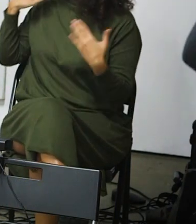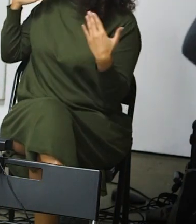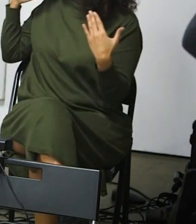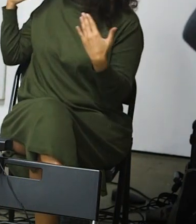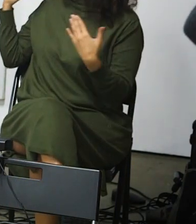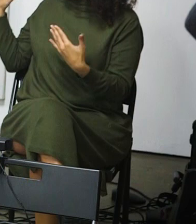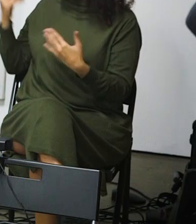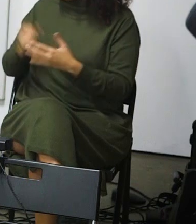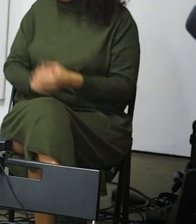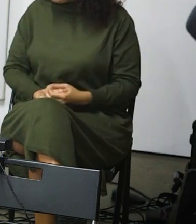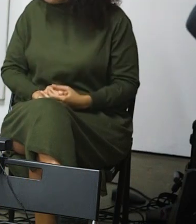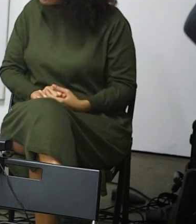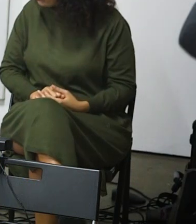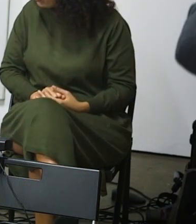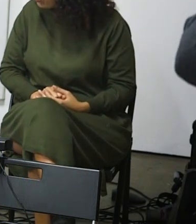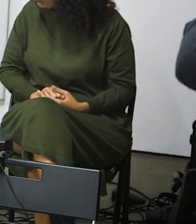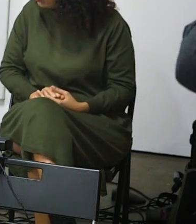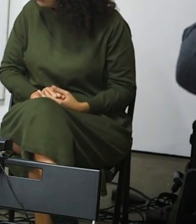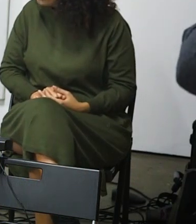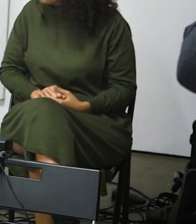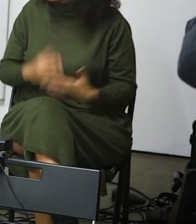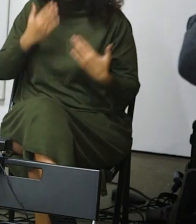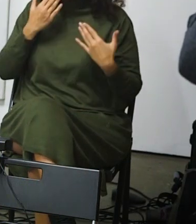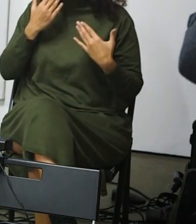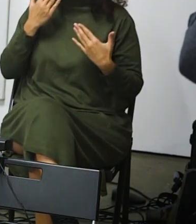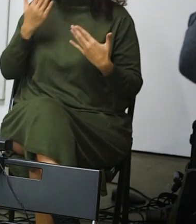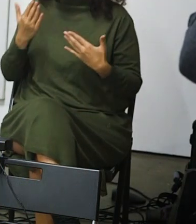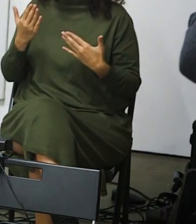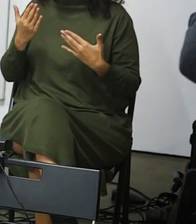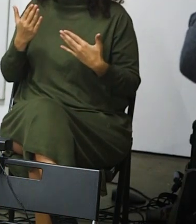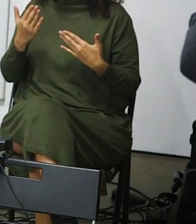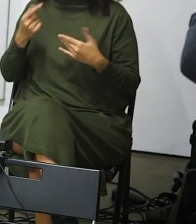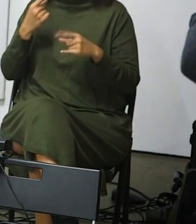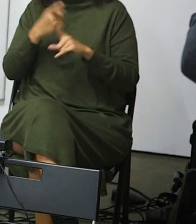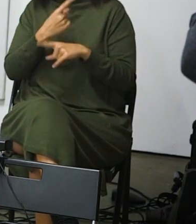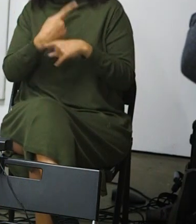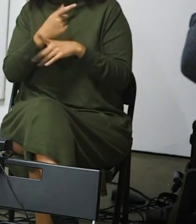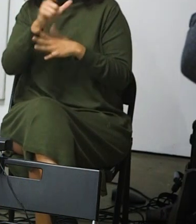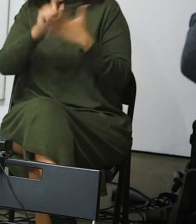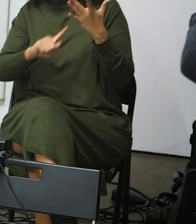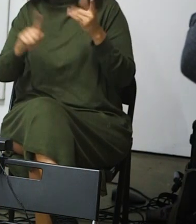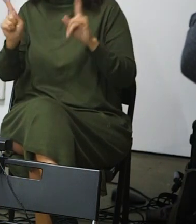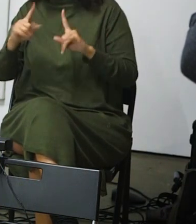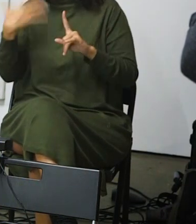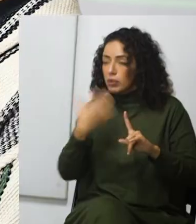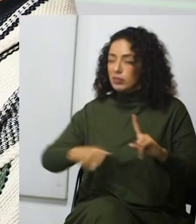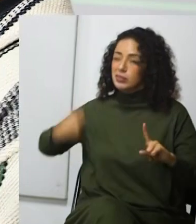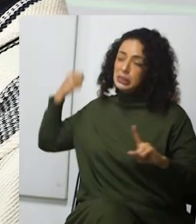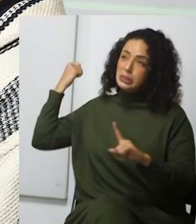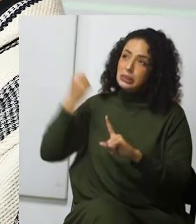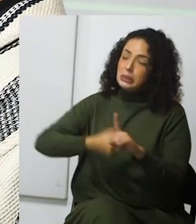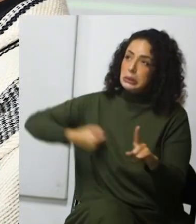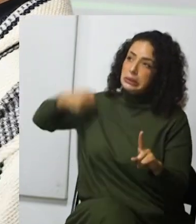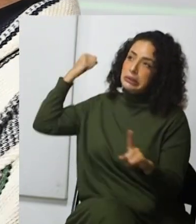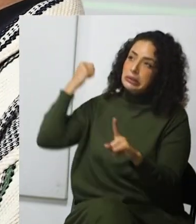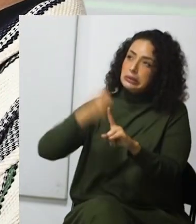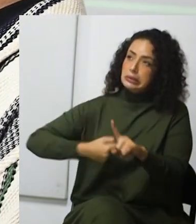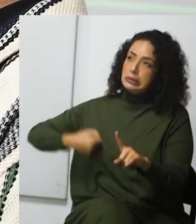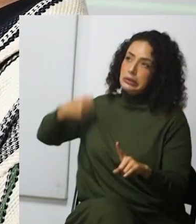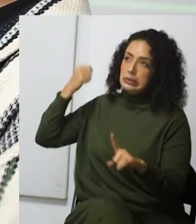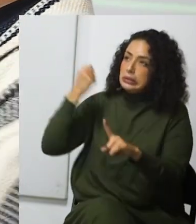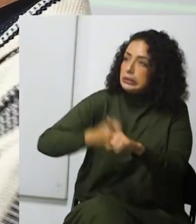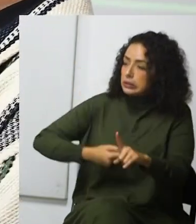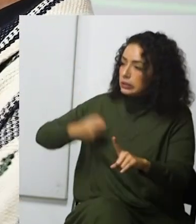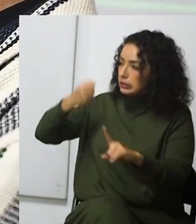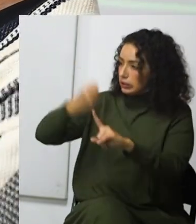it is important, the things have been highlighted as well, to mention that disabled people have been fighting and campaigning for these changes to the ways in which